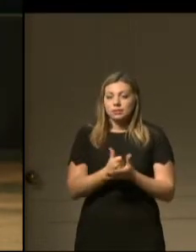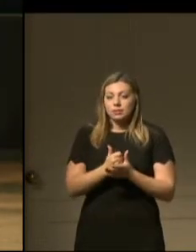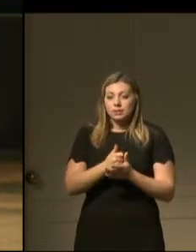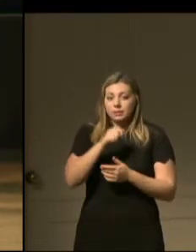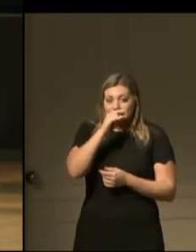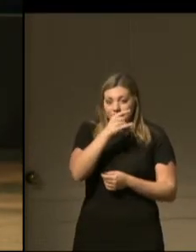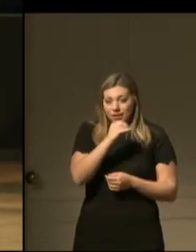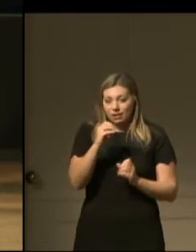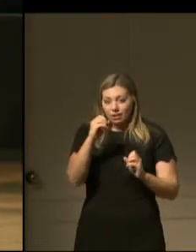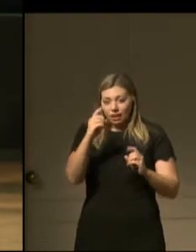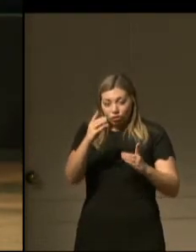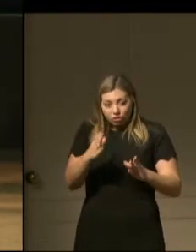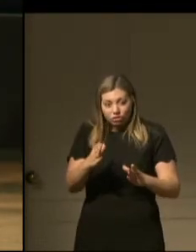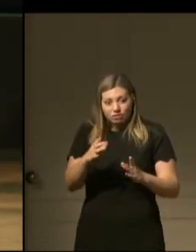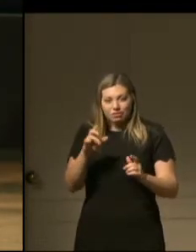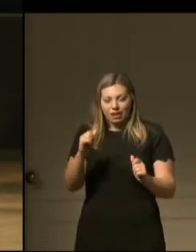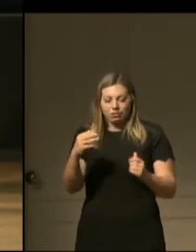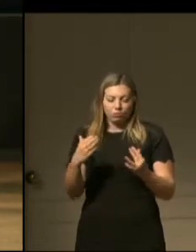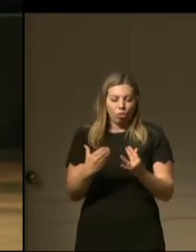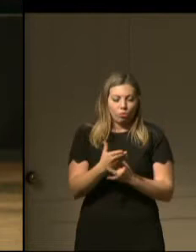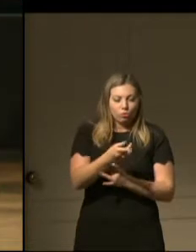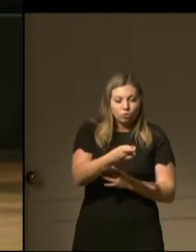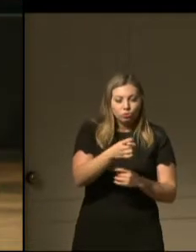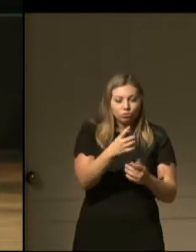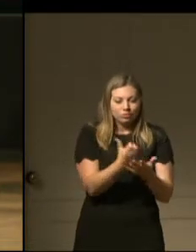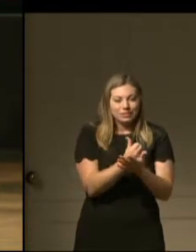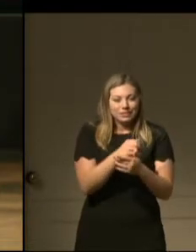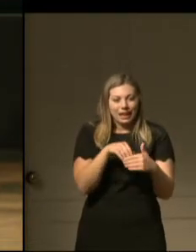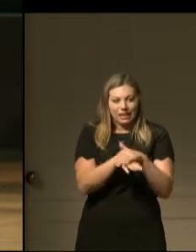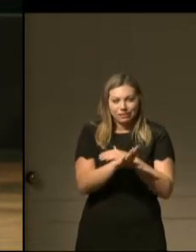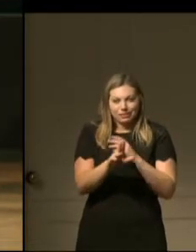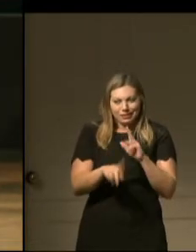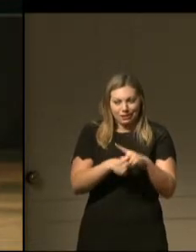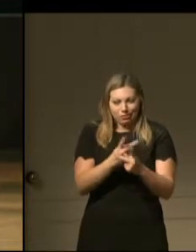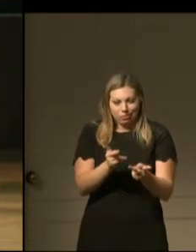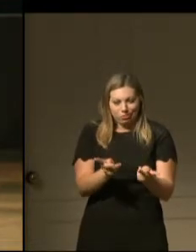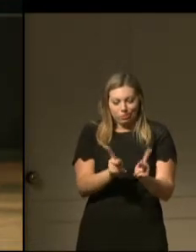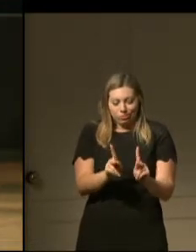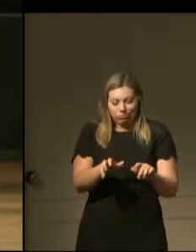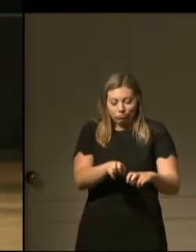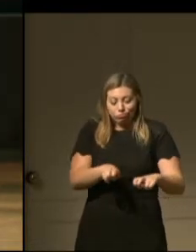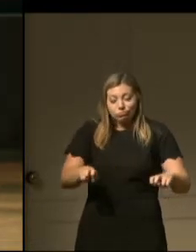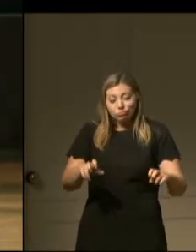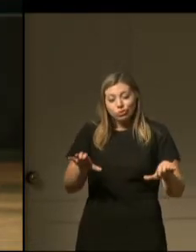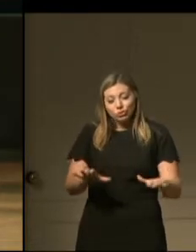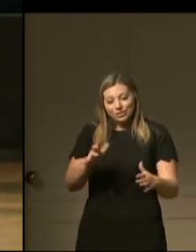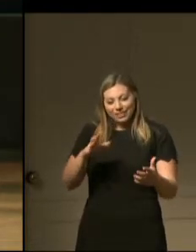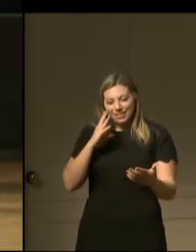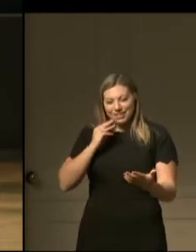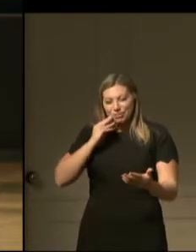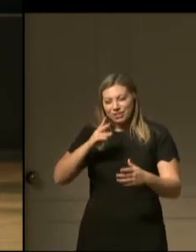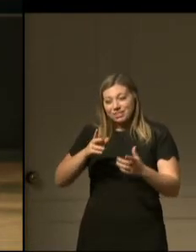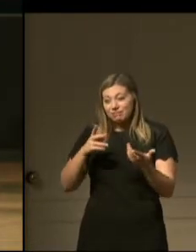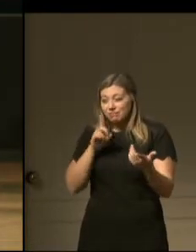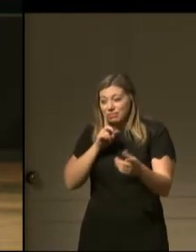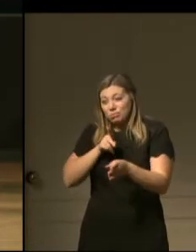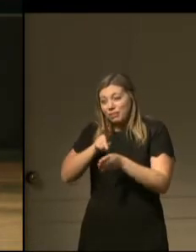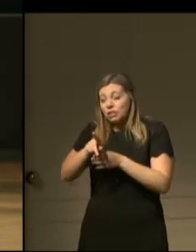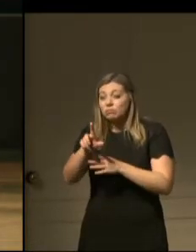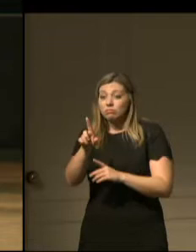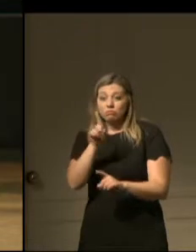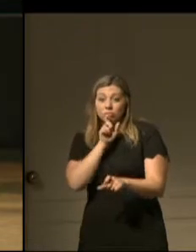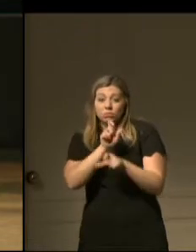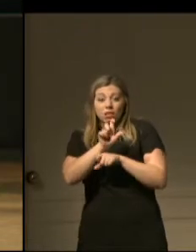and educators go through you to get access to the kind of people that were up here on stage that are making these experiences professionally, that could also